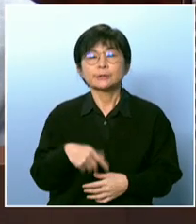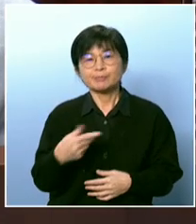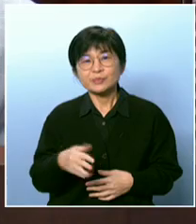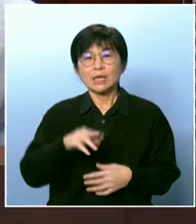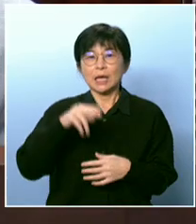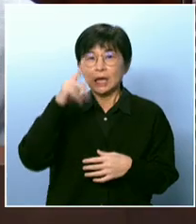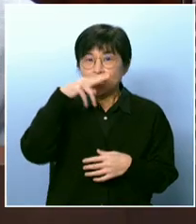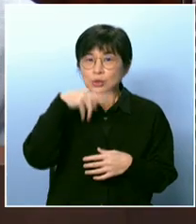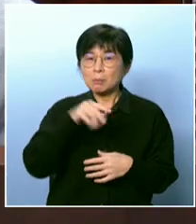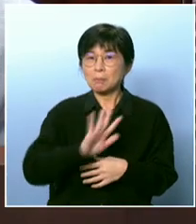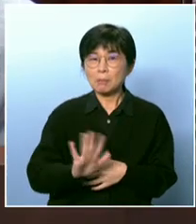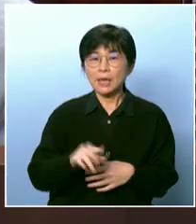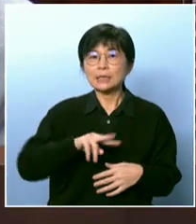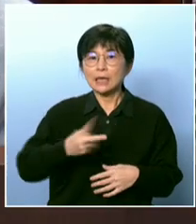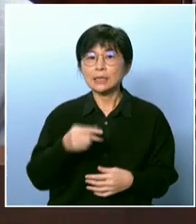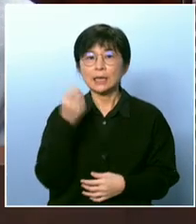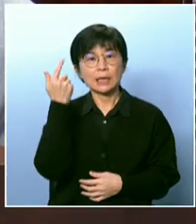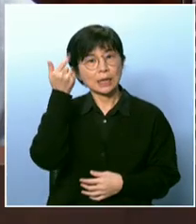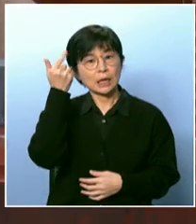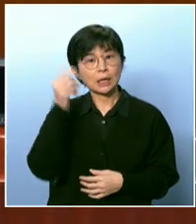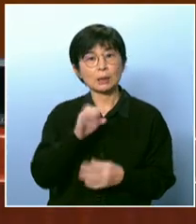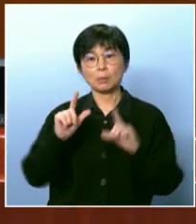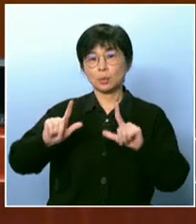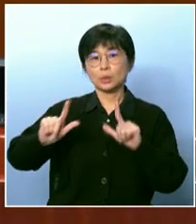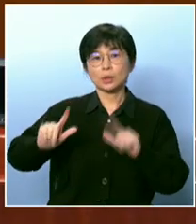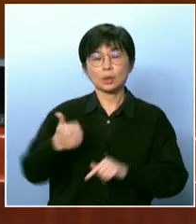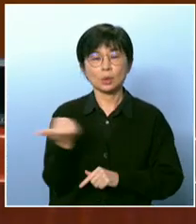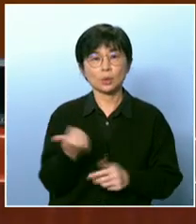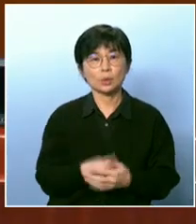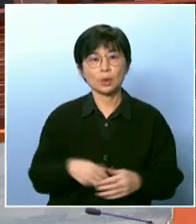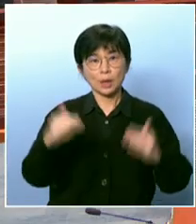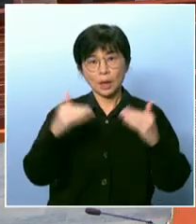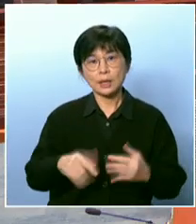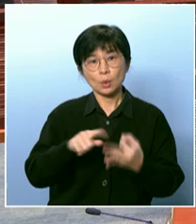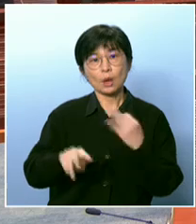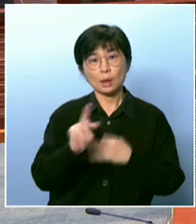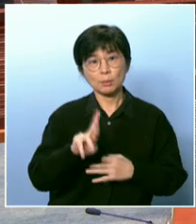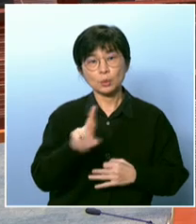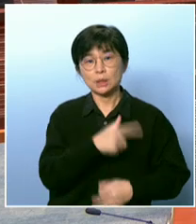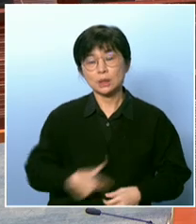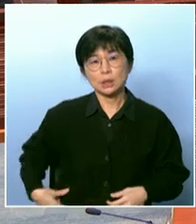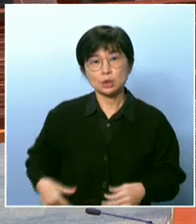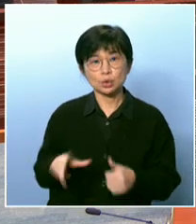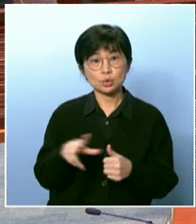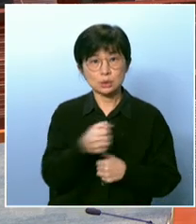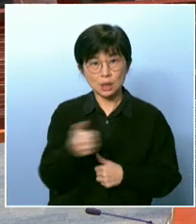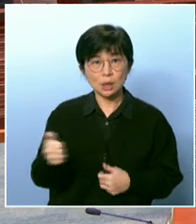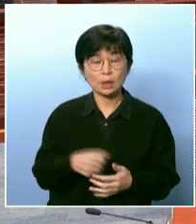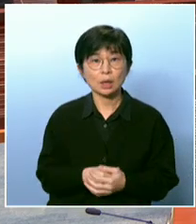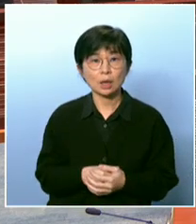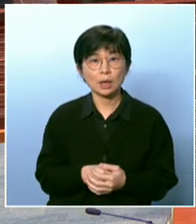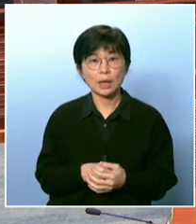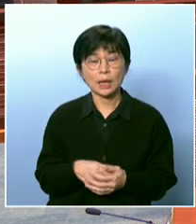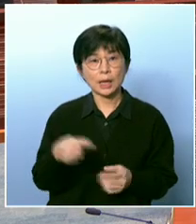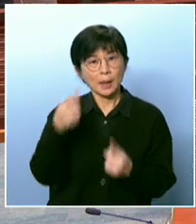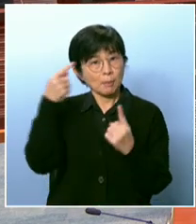But we are constantly evolving and making improvements. Once we have a more stable operation